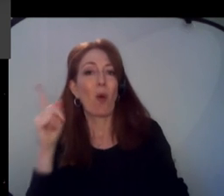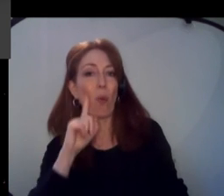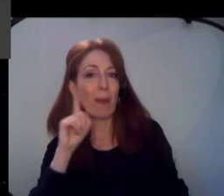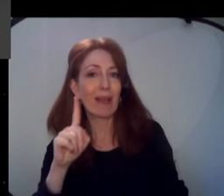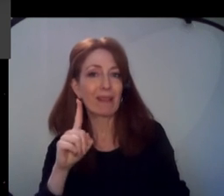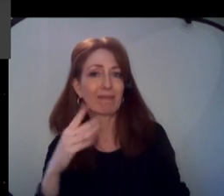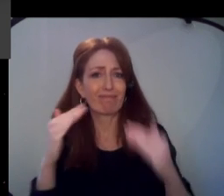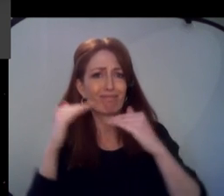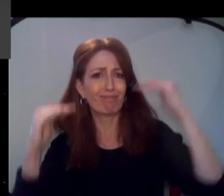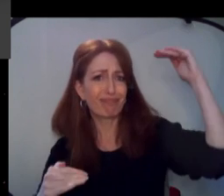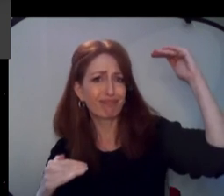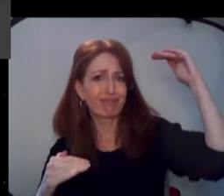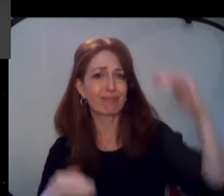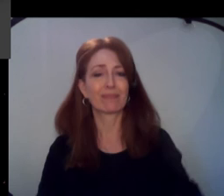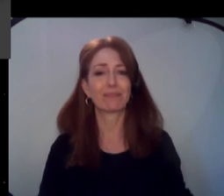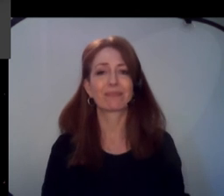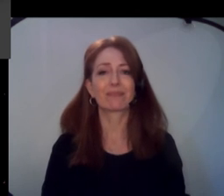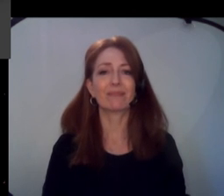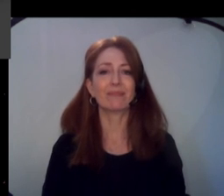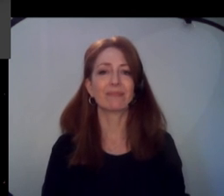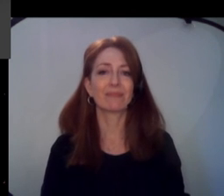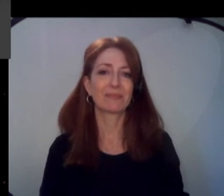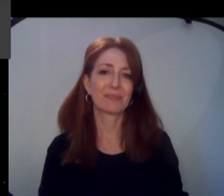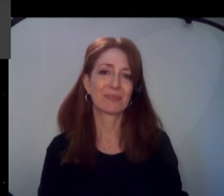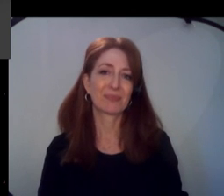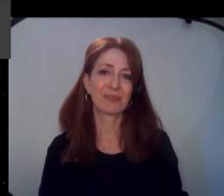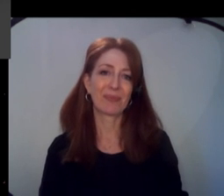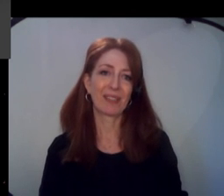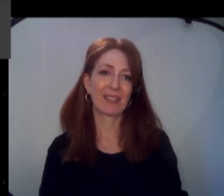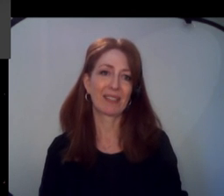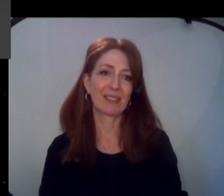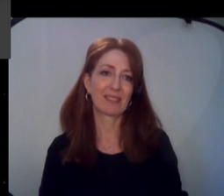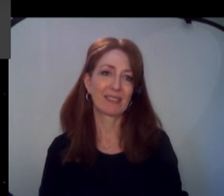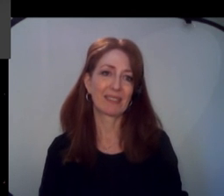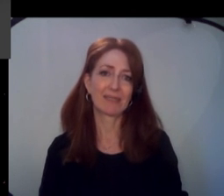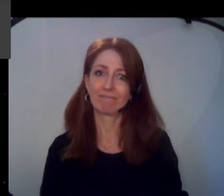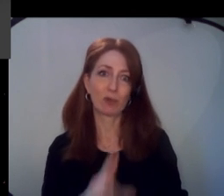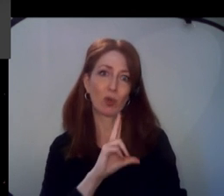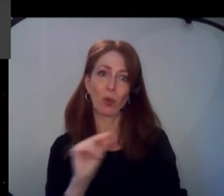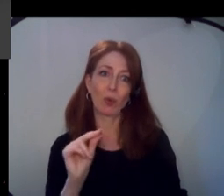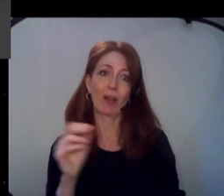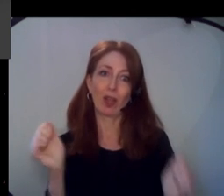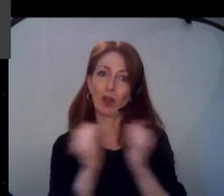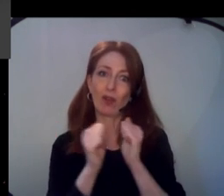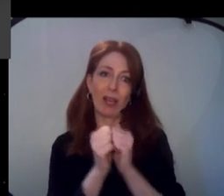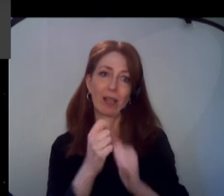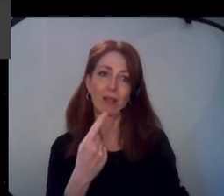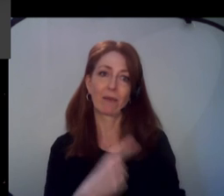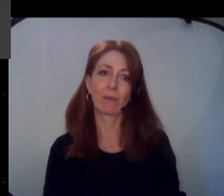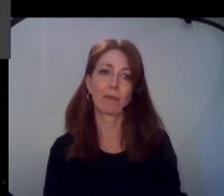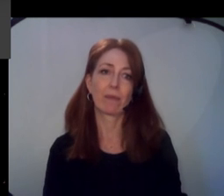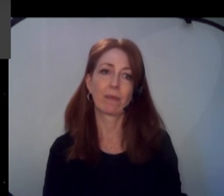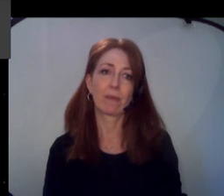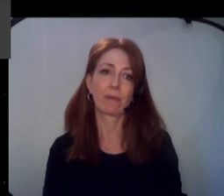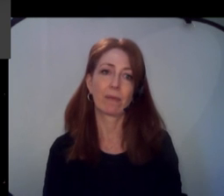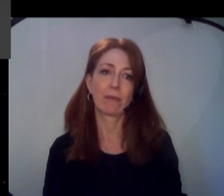even proportions. It's not very even proportions in the sort of the canon of Western art. Oh no, I was going to say a number, but I don't want to be